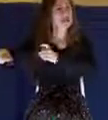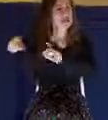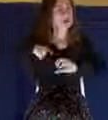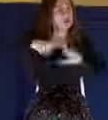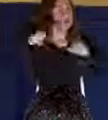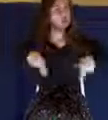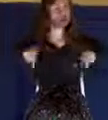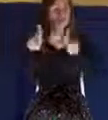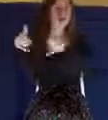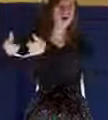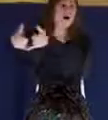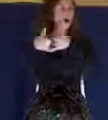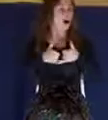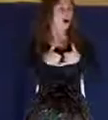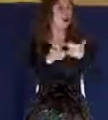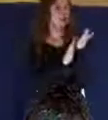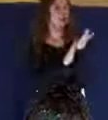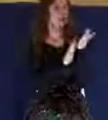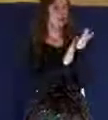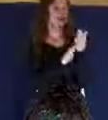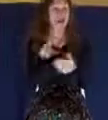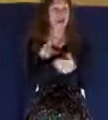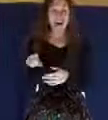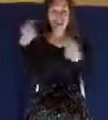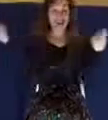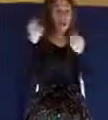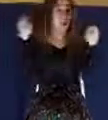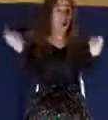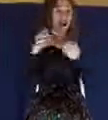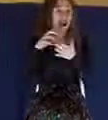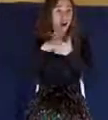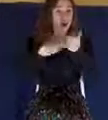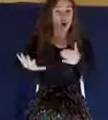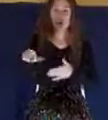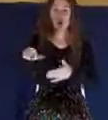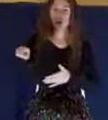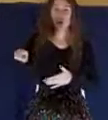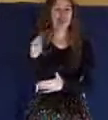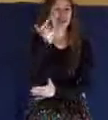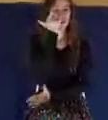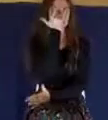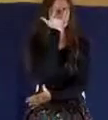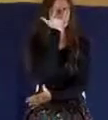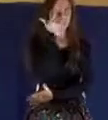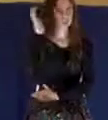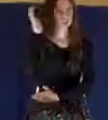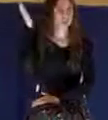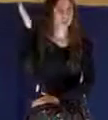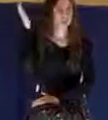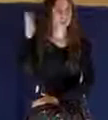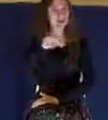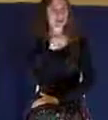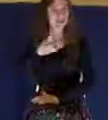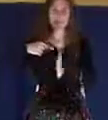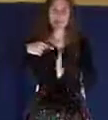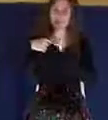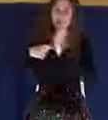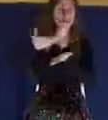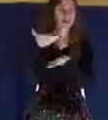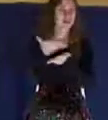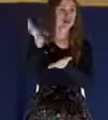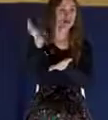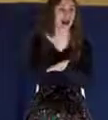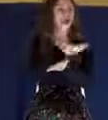chose to have an abortion. Her narcissistic speech not only illustrates the depravity of our